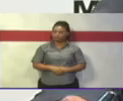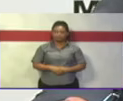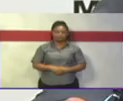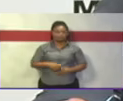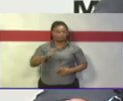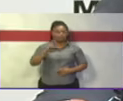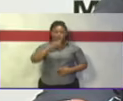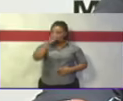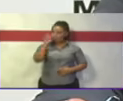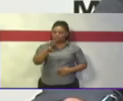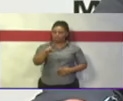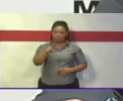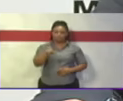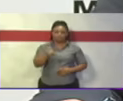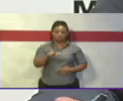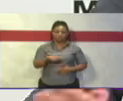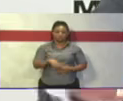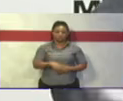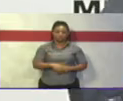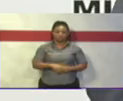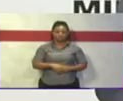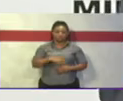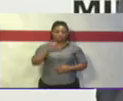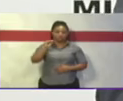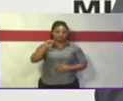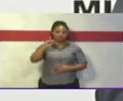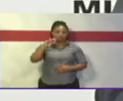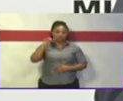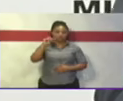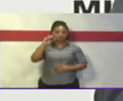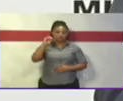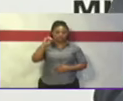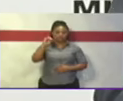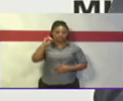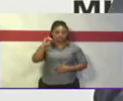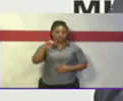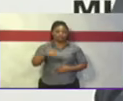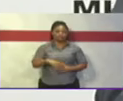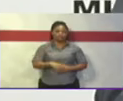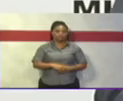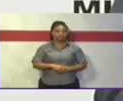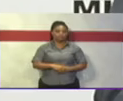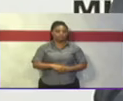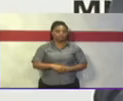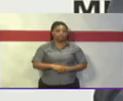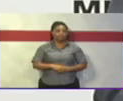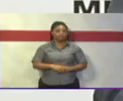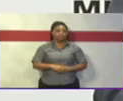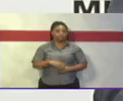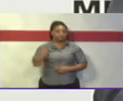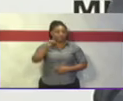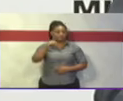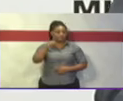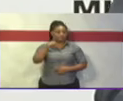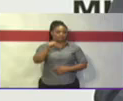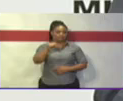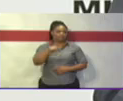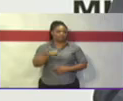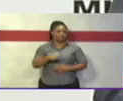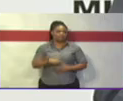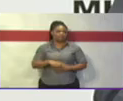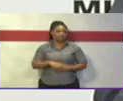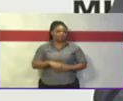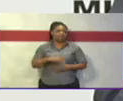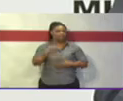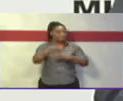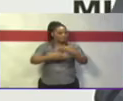question, Sinopharm, you're asking about other vaccines for that particular age group. Yes, the Sinopharm vaccine is in the process of applying